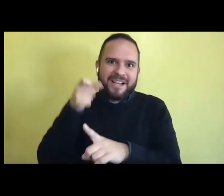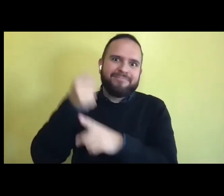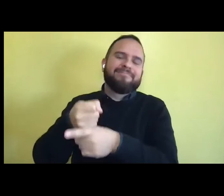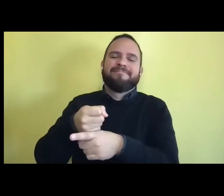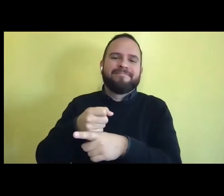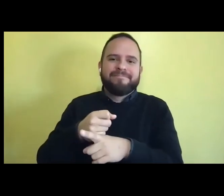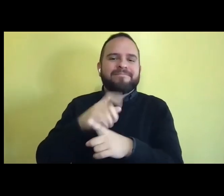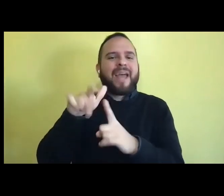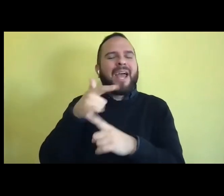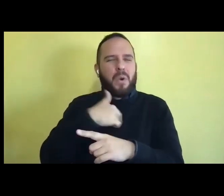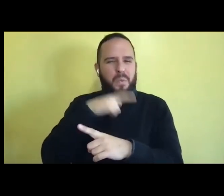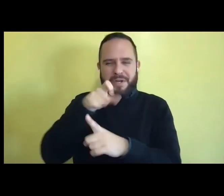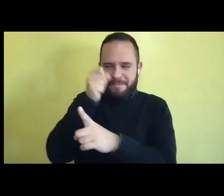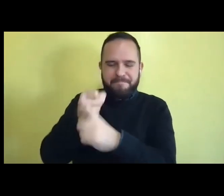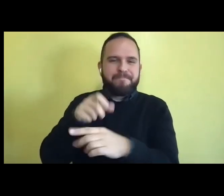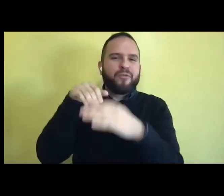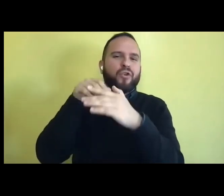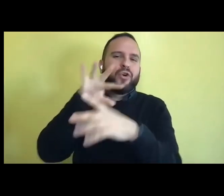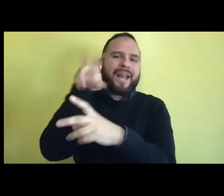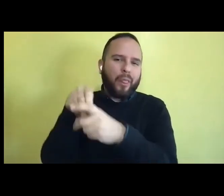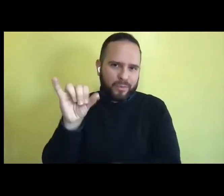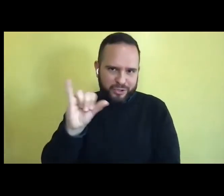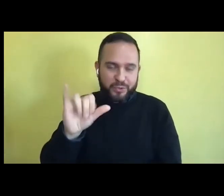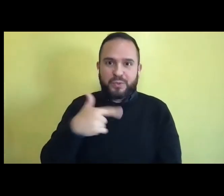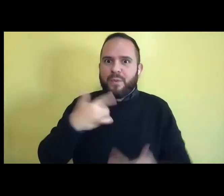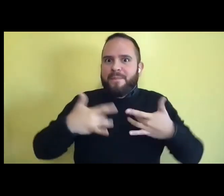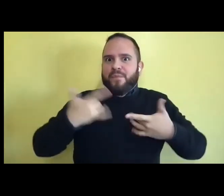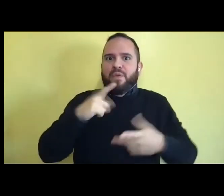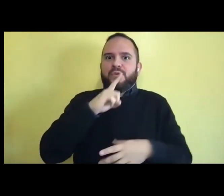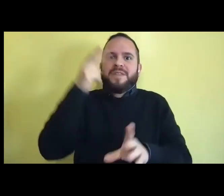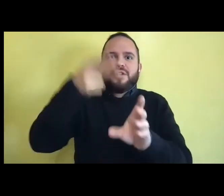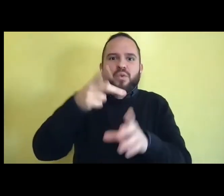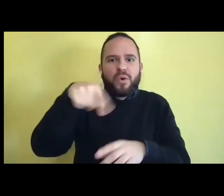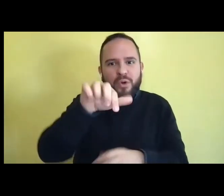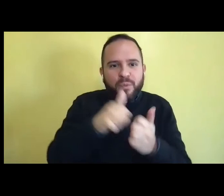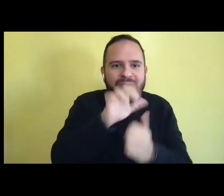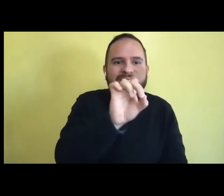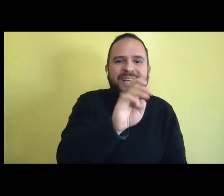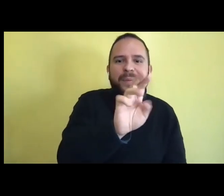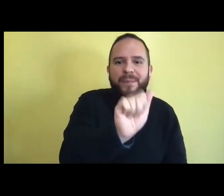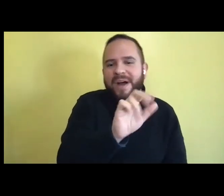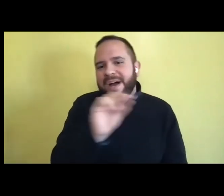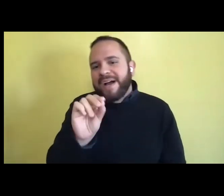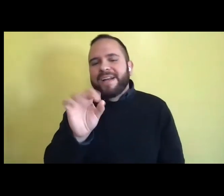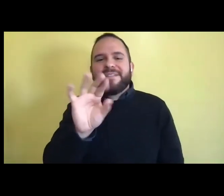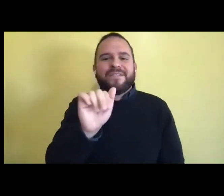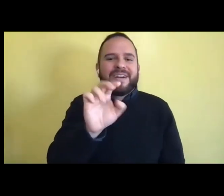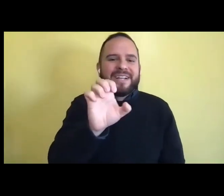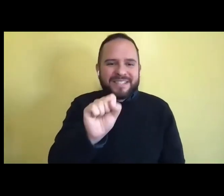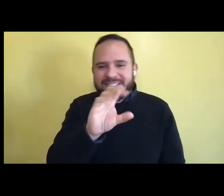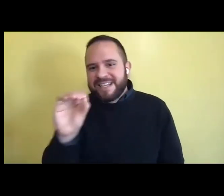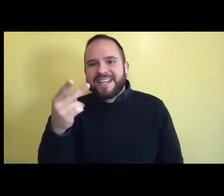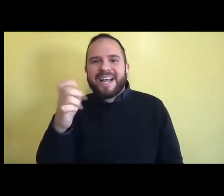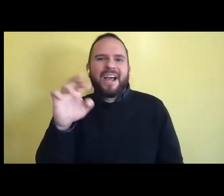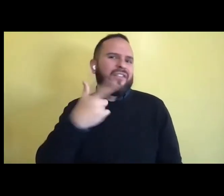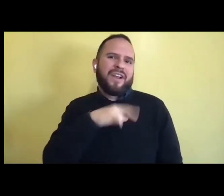So I'm delighted to be joined by joining you with Deborah and Frances and Heather, all people who I respect greatly,